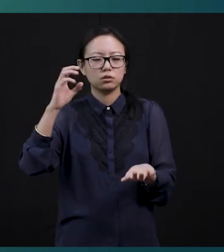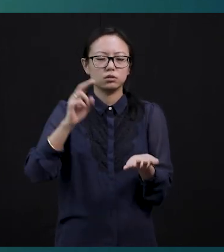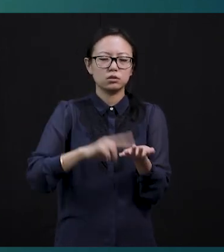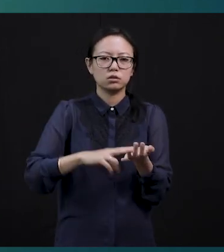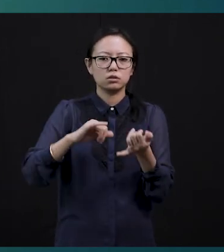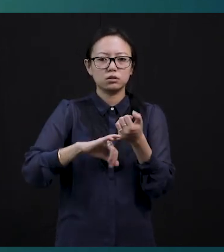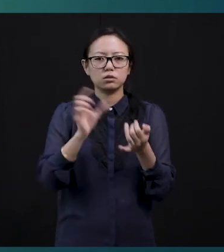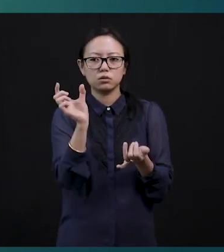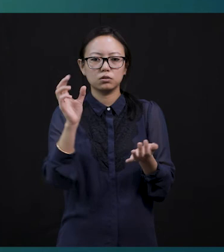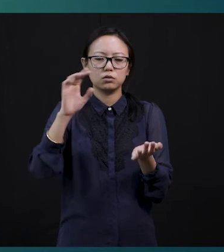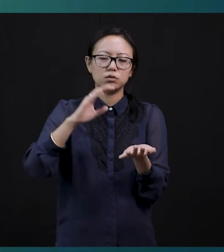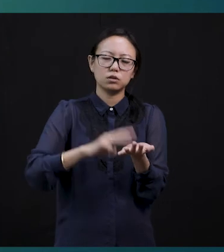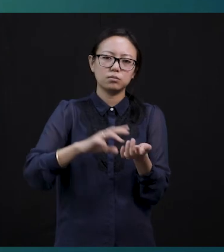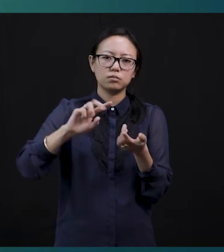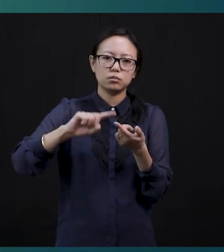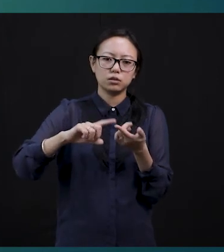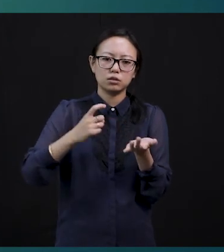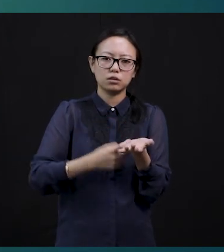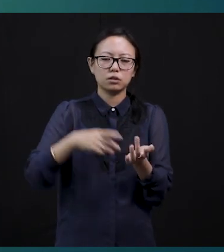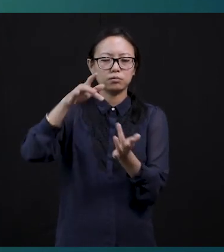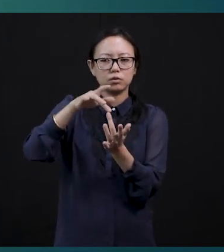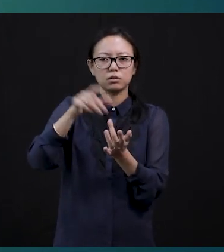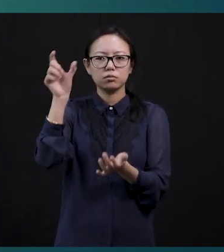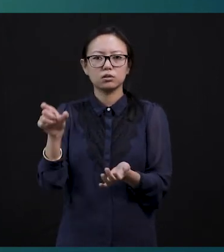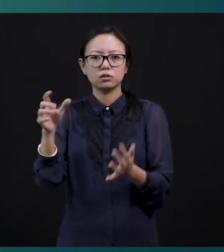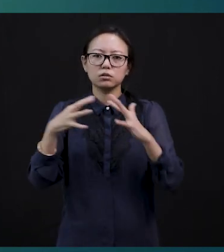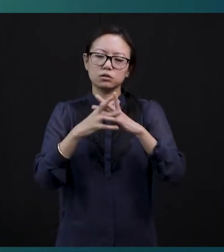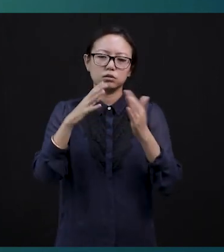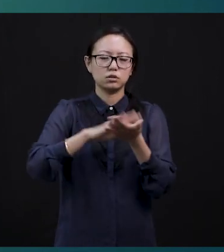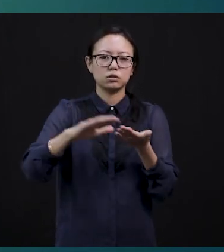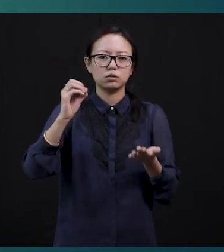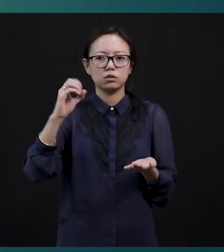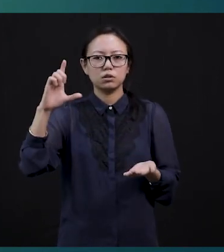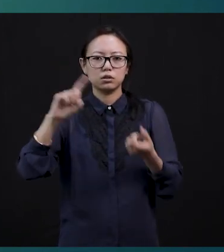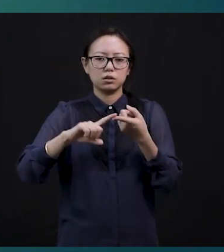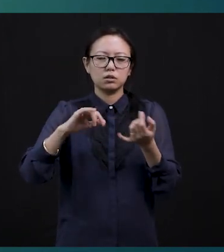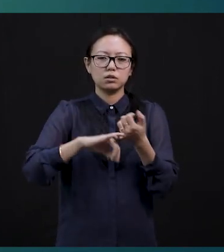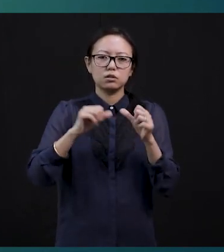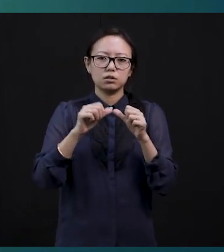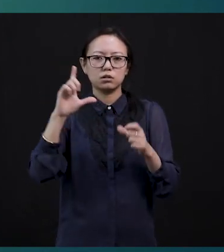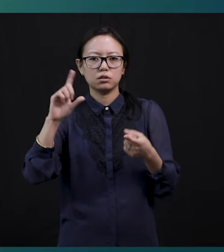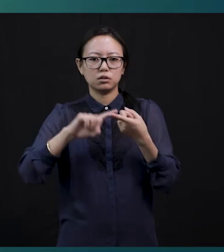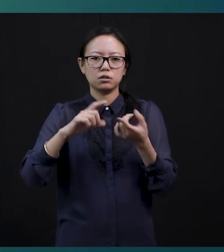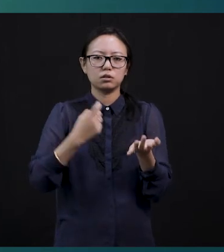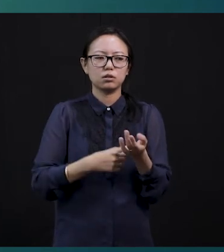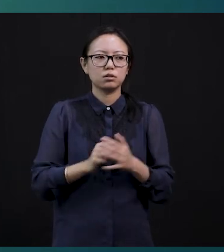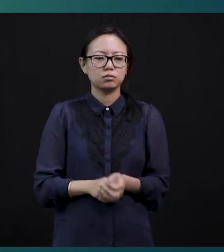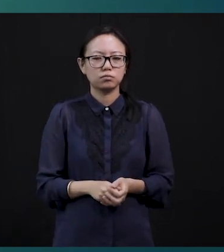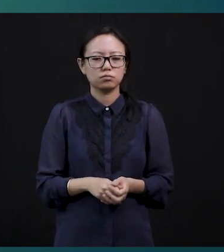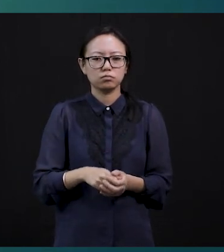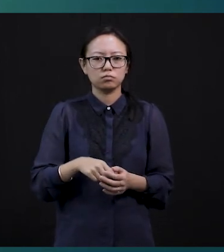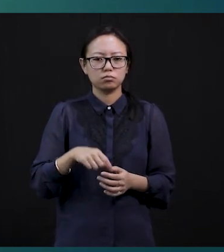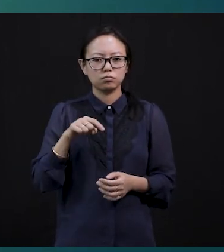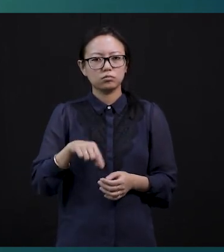your wholesaler. All right. So, these were your revision, whatever we have learned till now in this chapter. I've